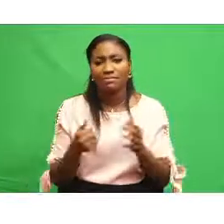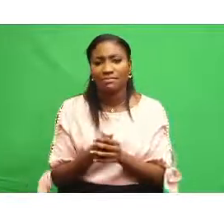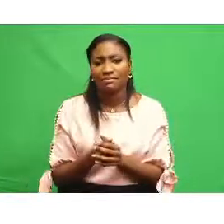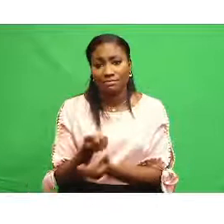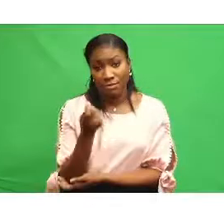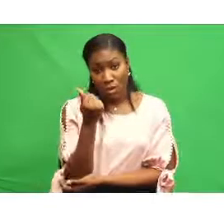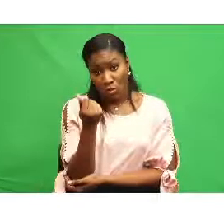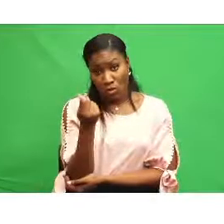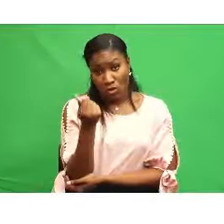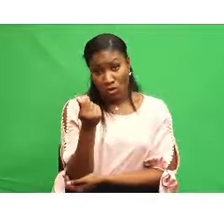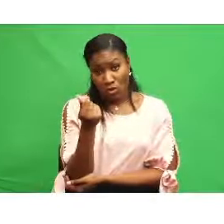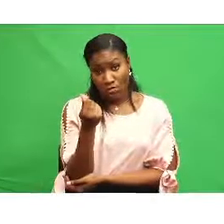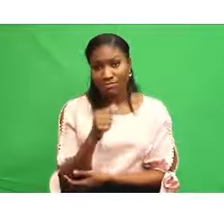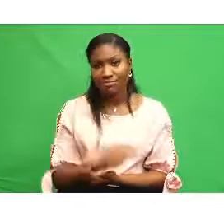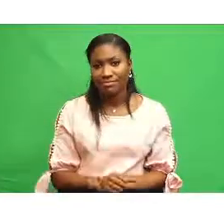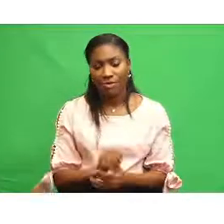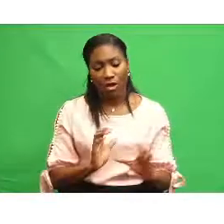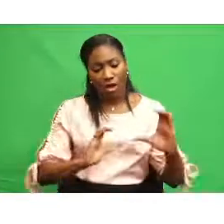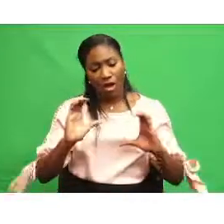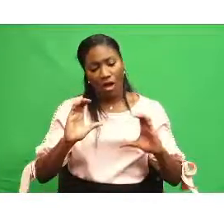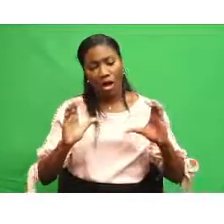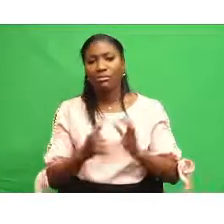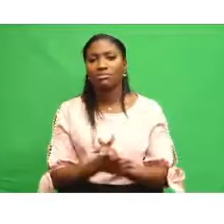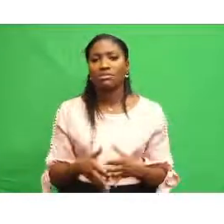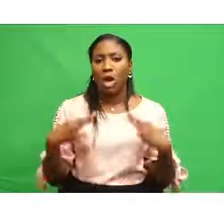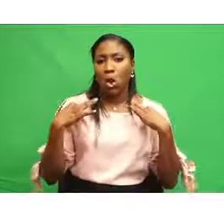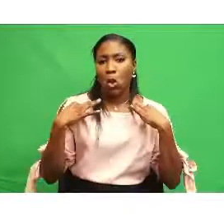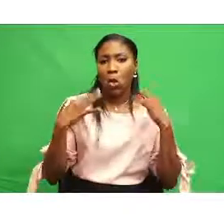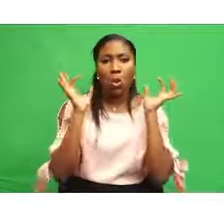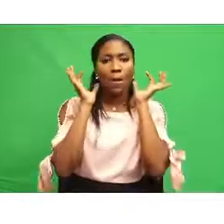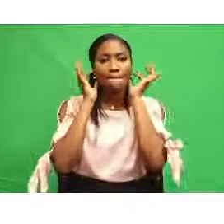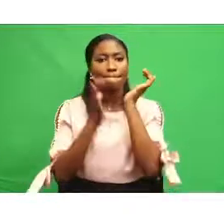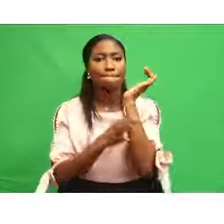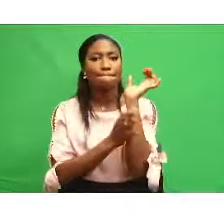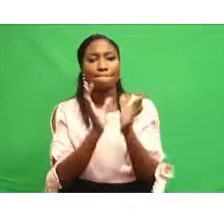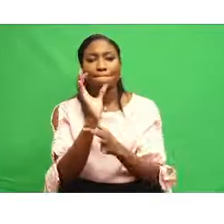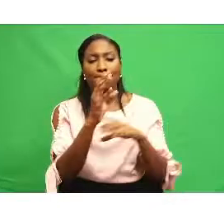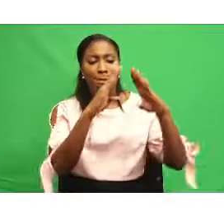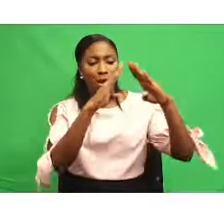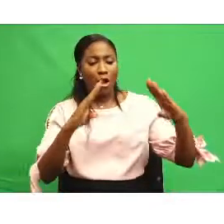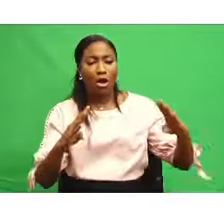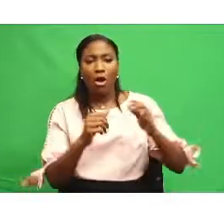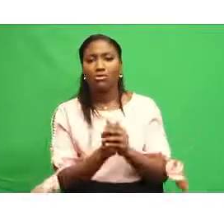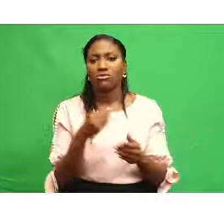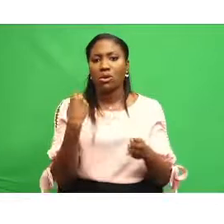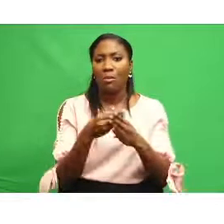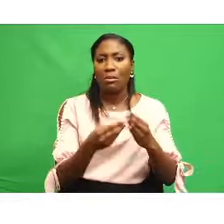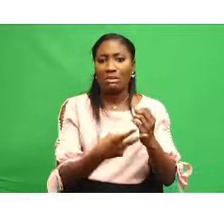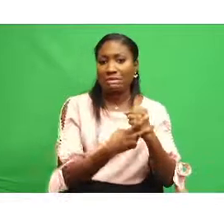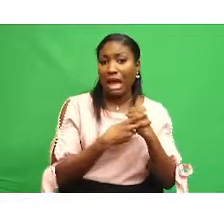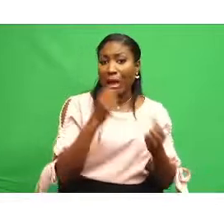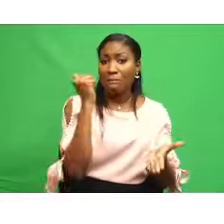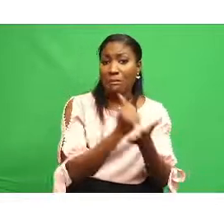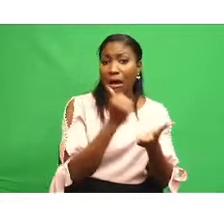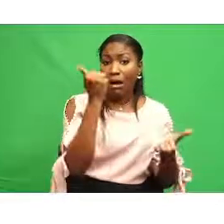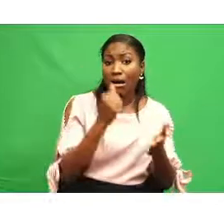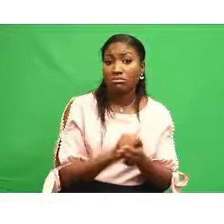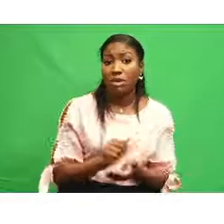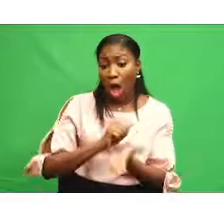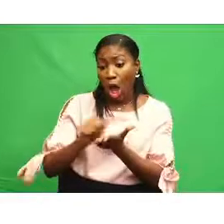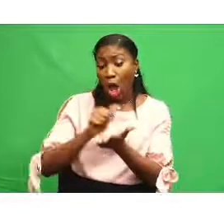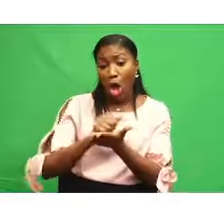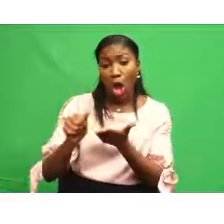cash, cars, clothes, jewelry, houses, investments, savings, retirement